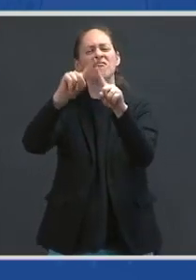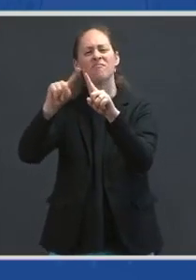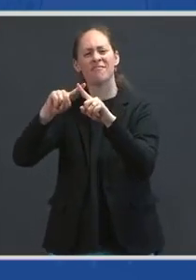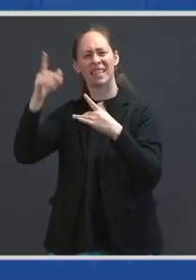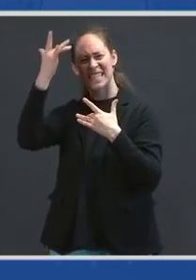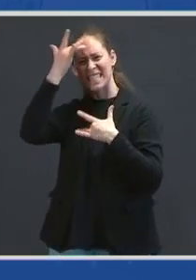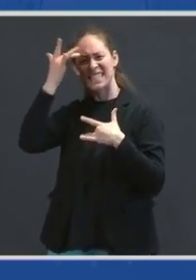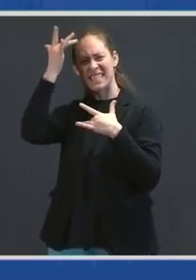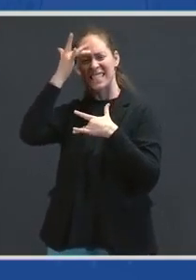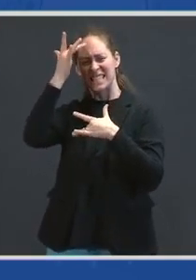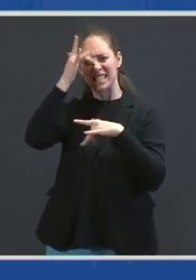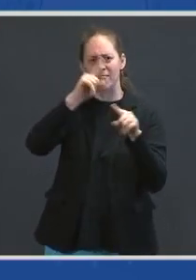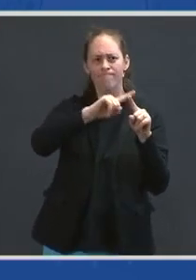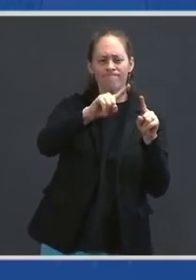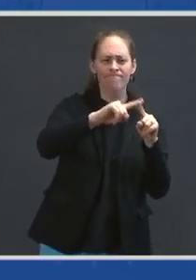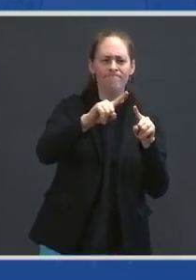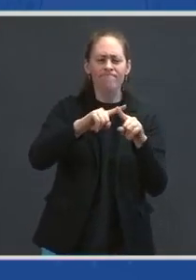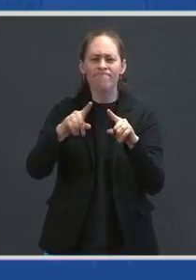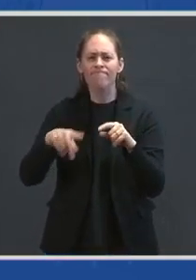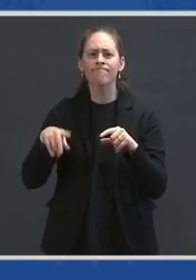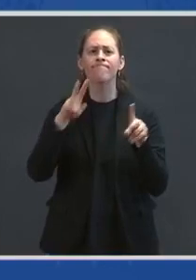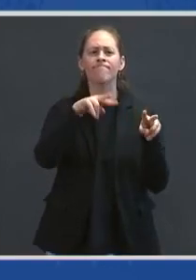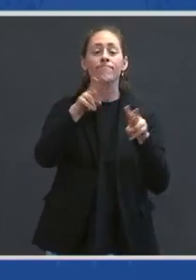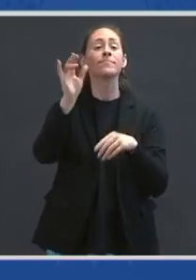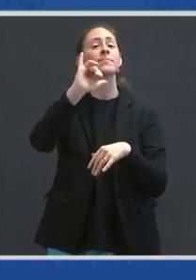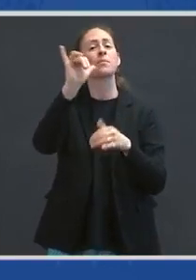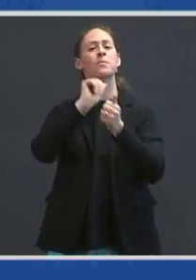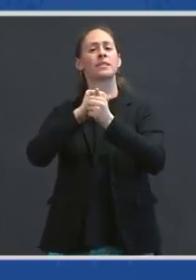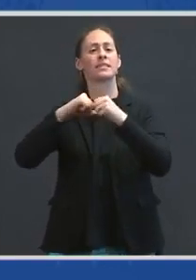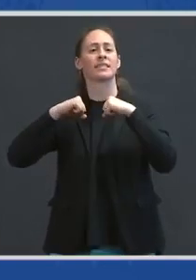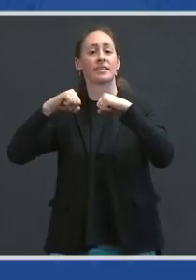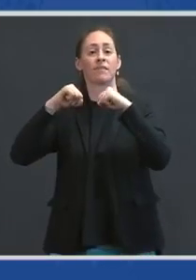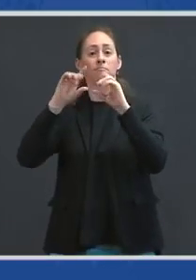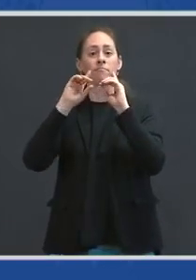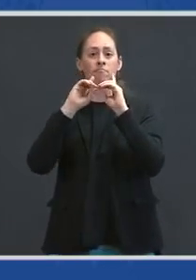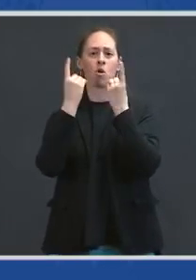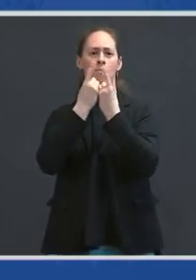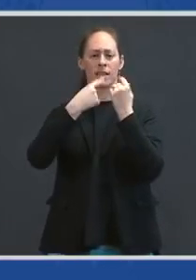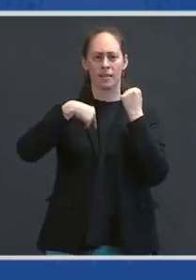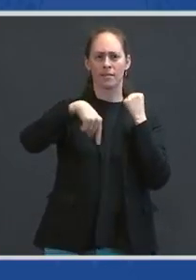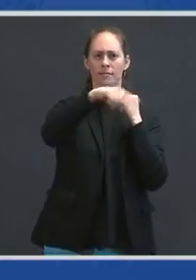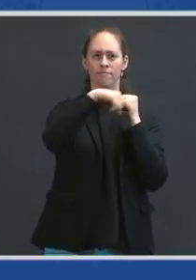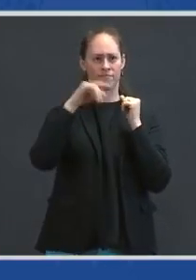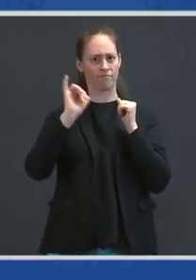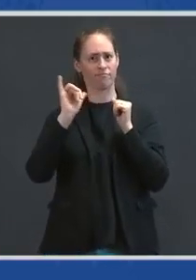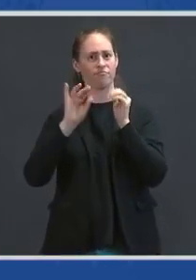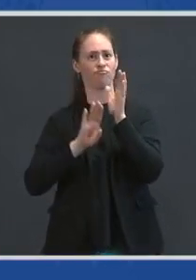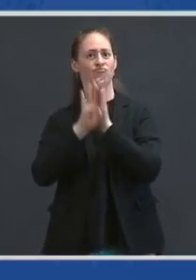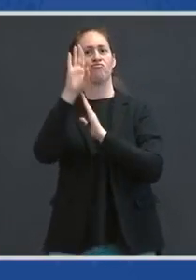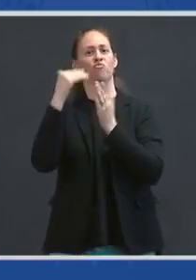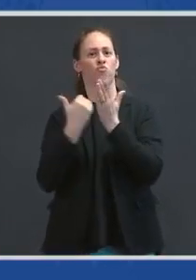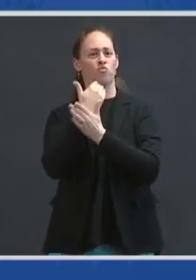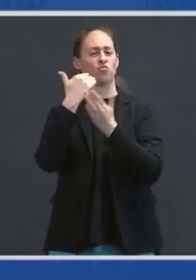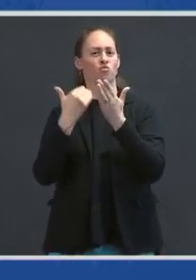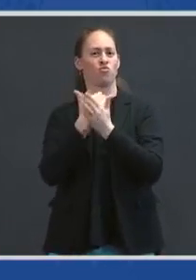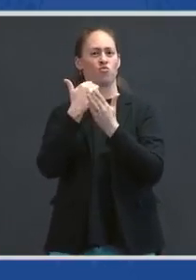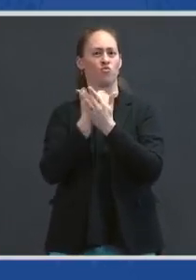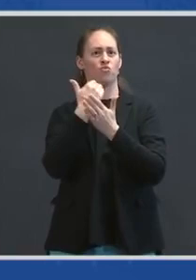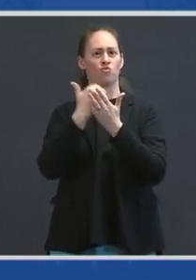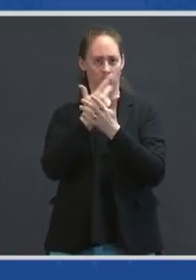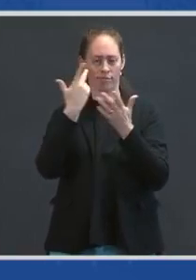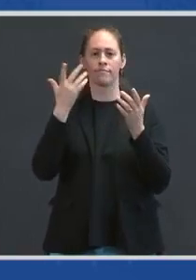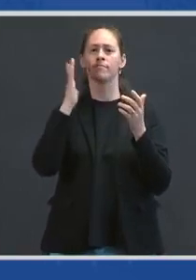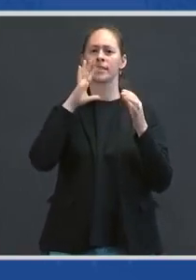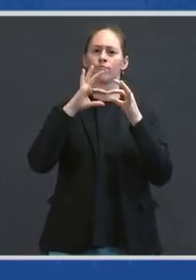which develops breakthrough projects to secure our national security. And relatedly, I'm delighted to